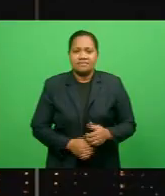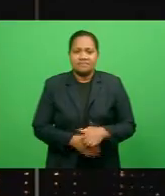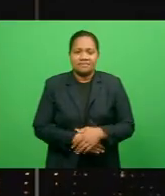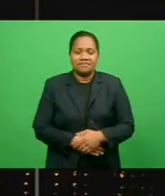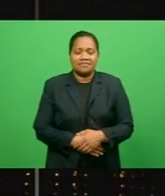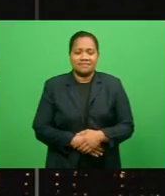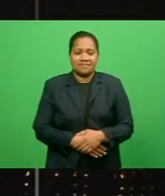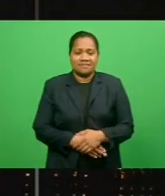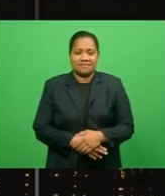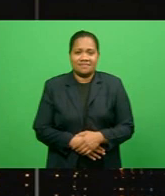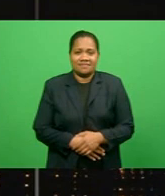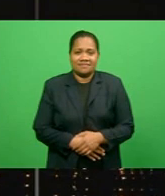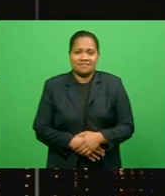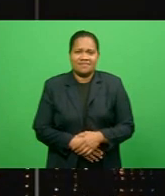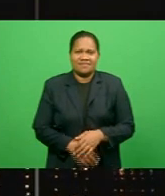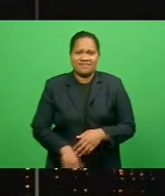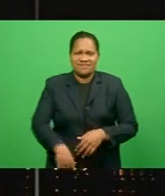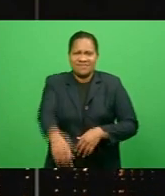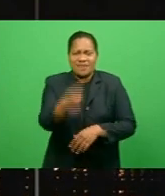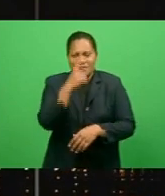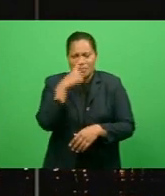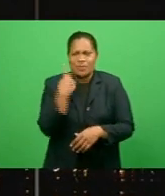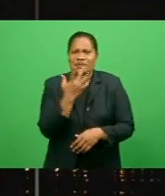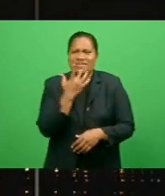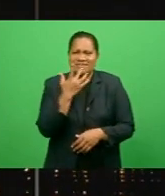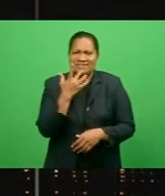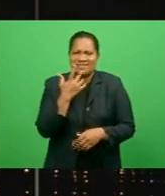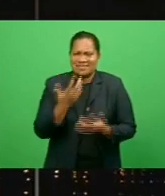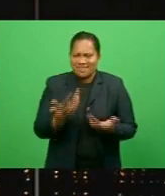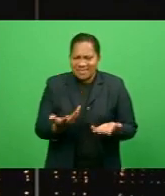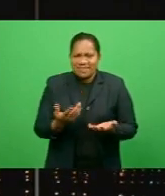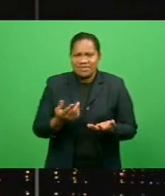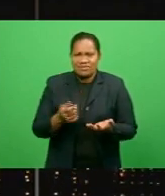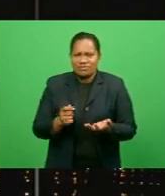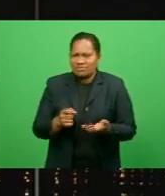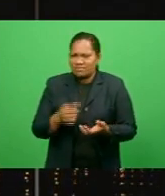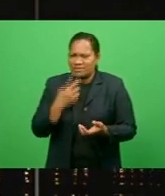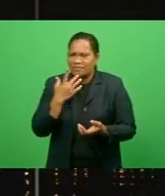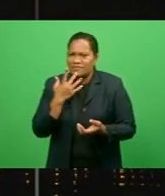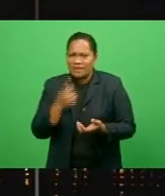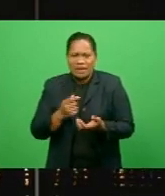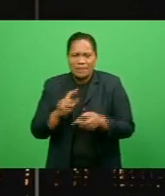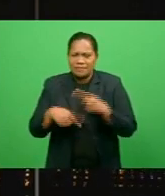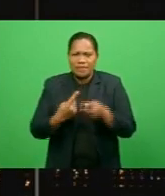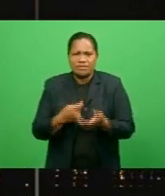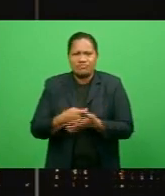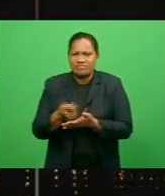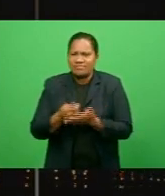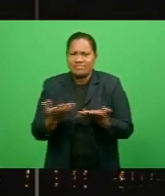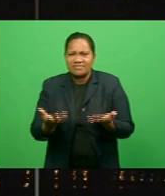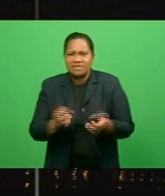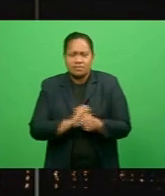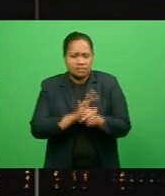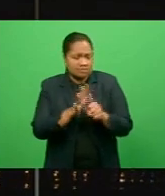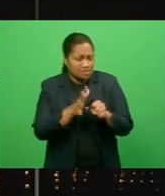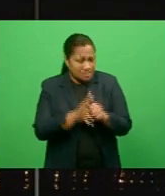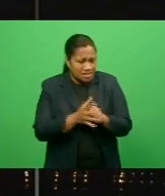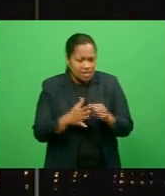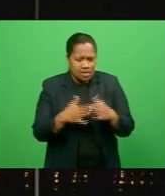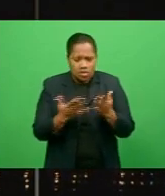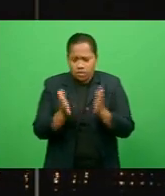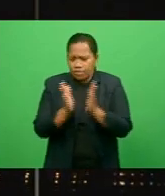that. Bogus real estate agents are taking advantage of desperations caused by COVID-19 to prey on vulnerable